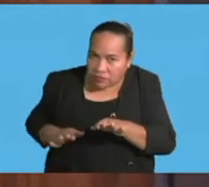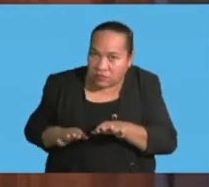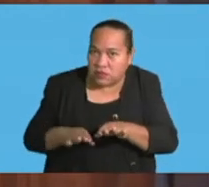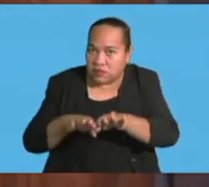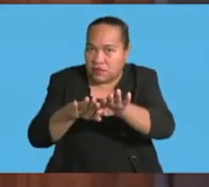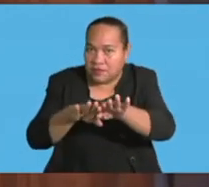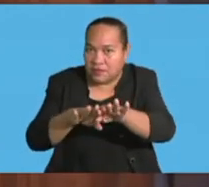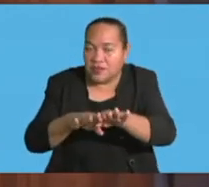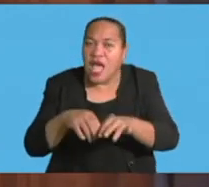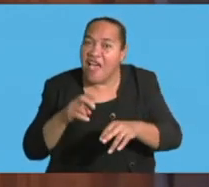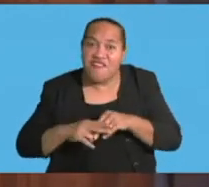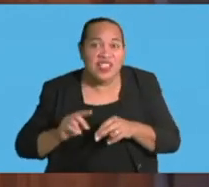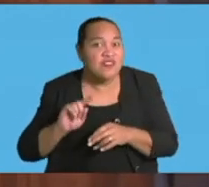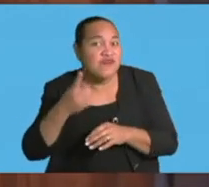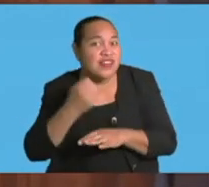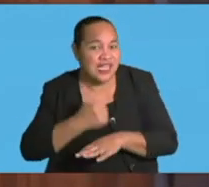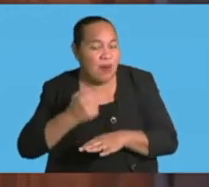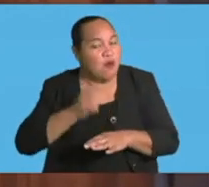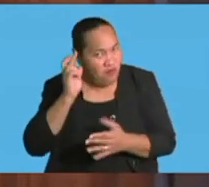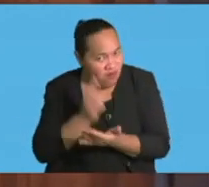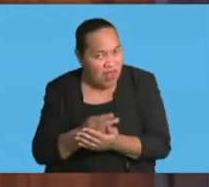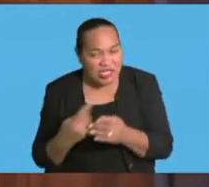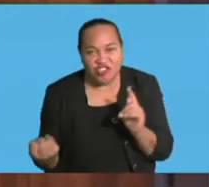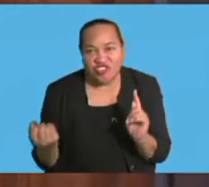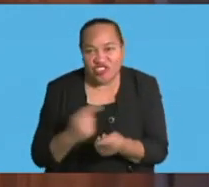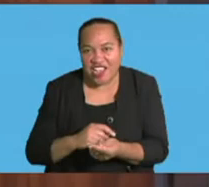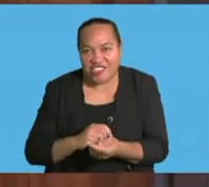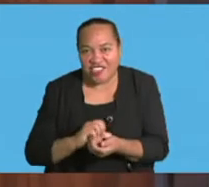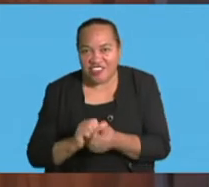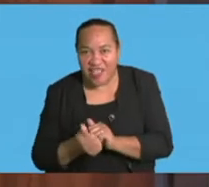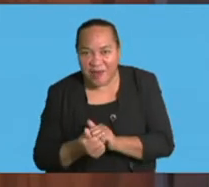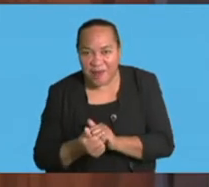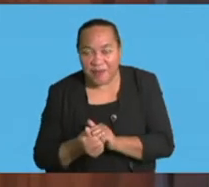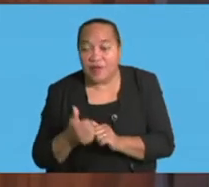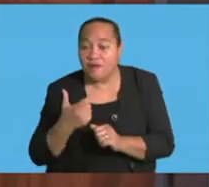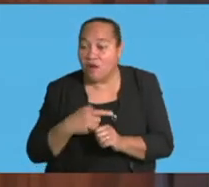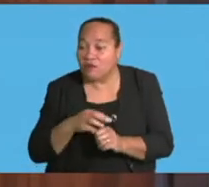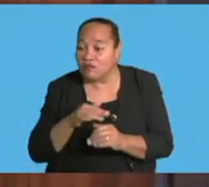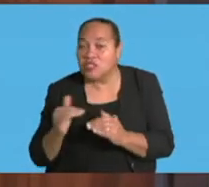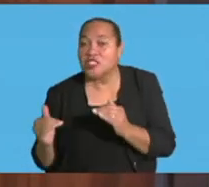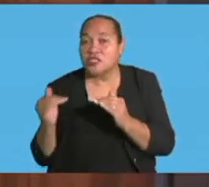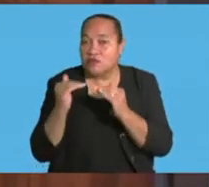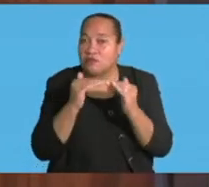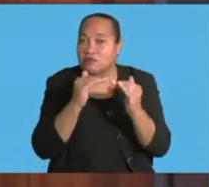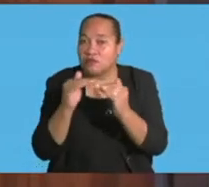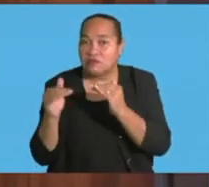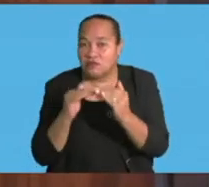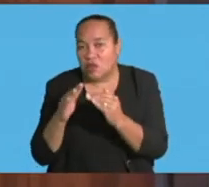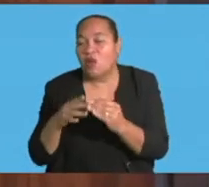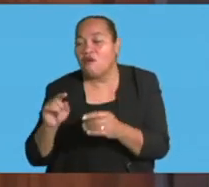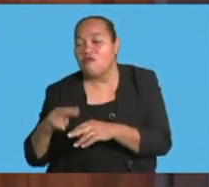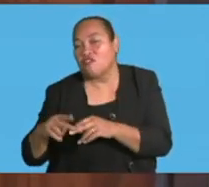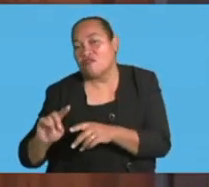the Fiji First government that really changed the game in terms of the welfare and equal treatment of Fijians living